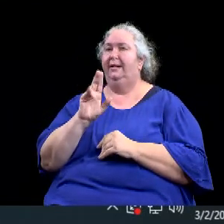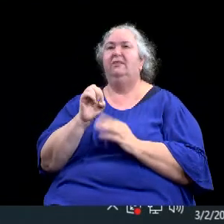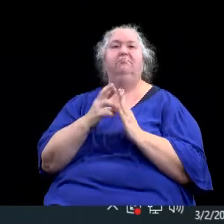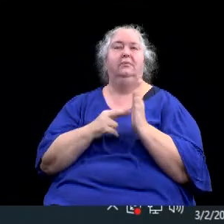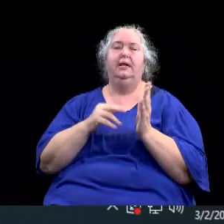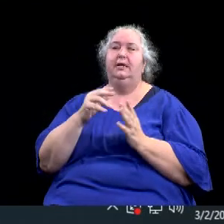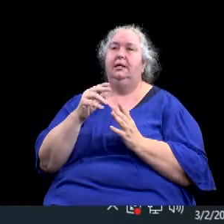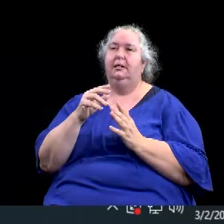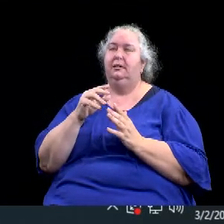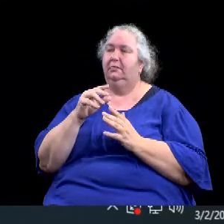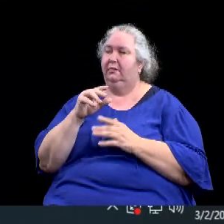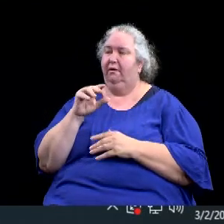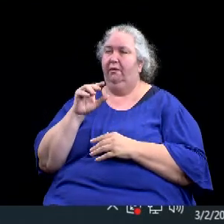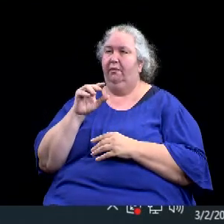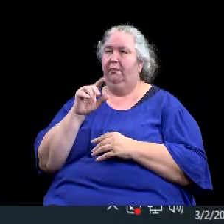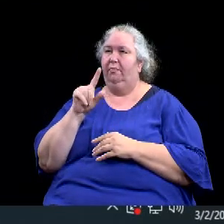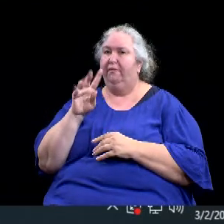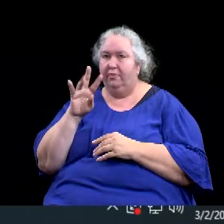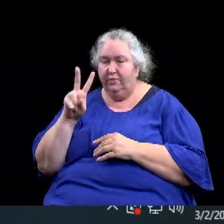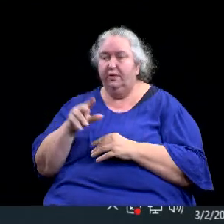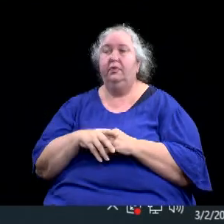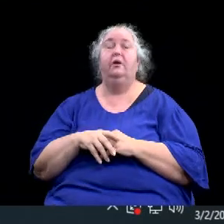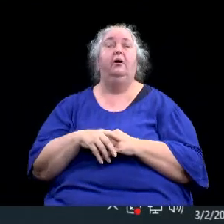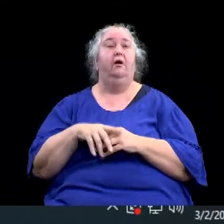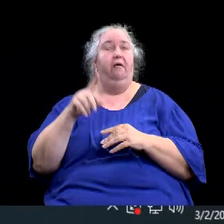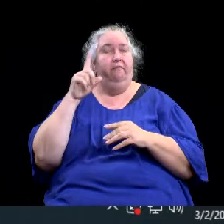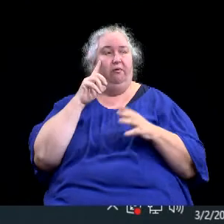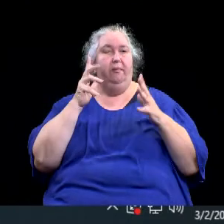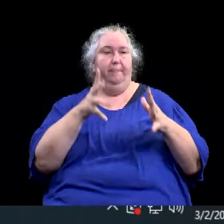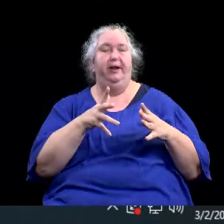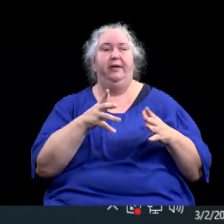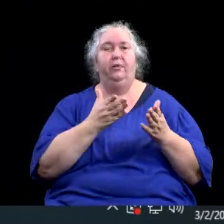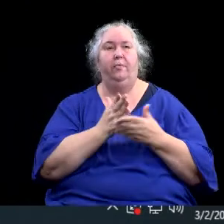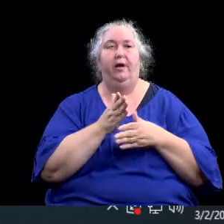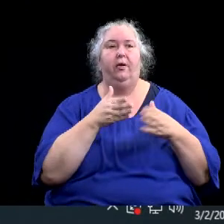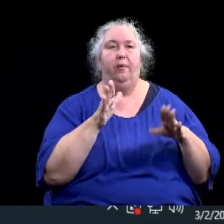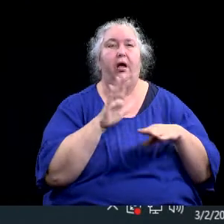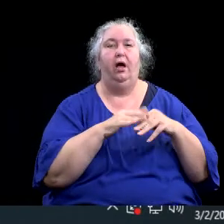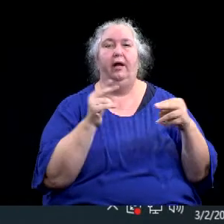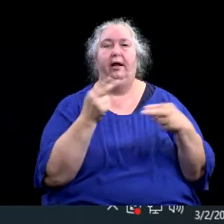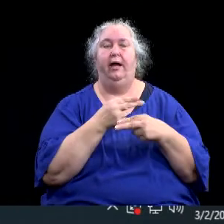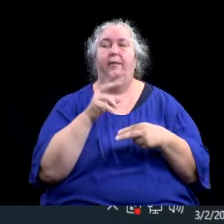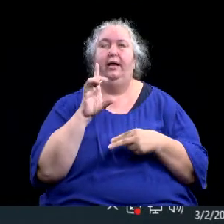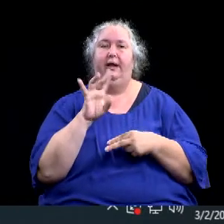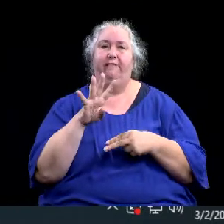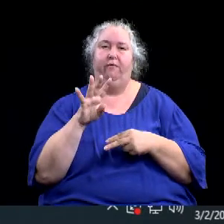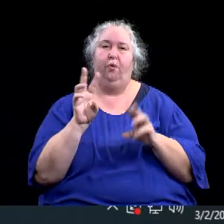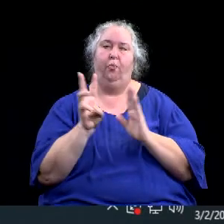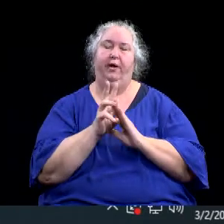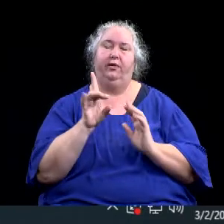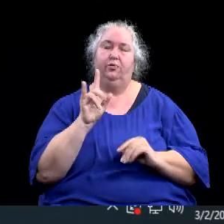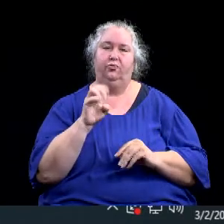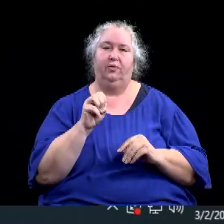a portion of the right-of-way located along Highway 84 Waco Drive, described as 0.027 acre tract of